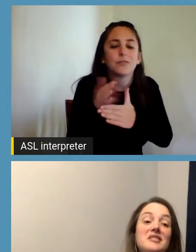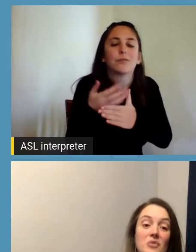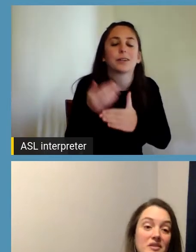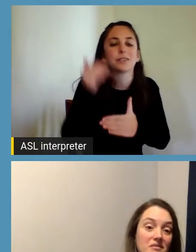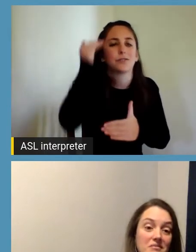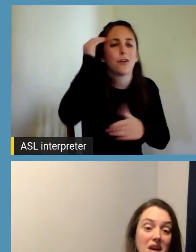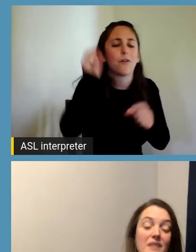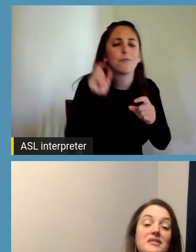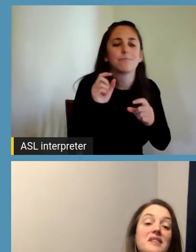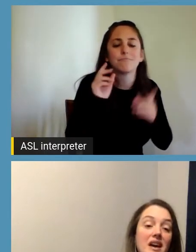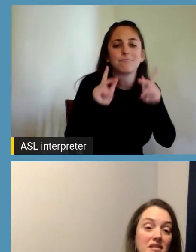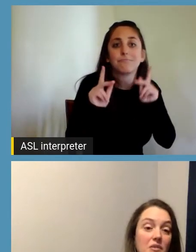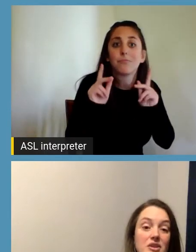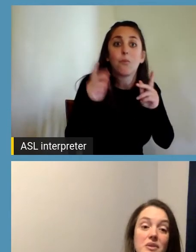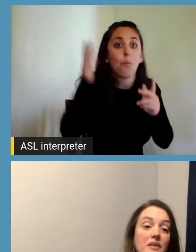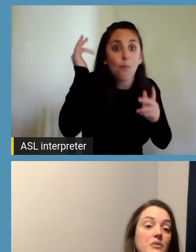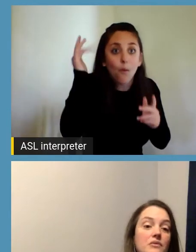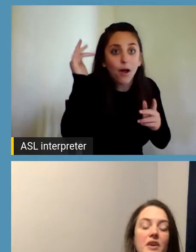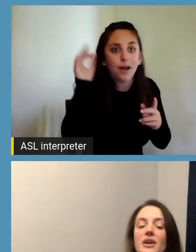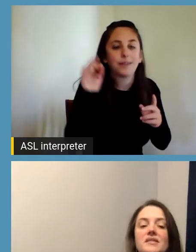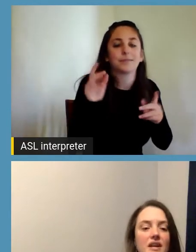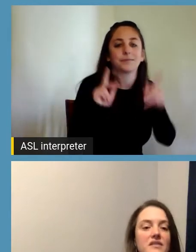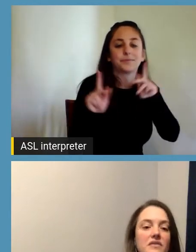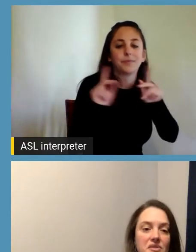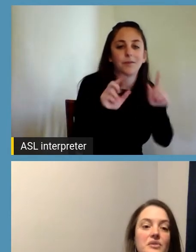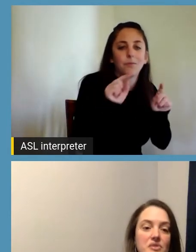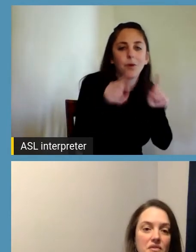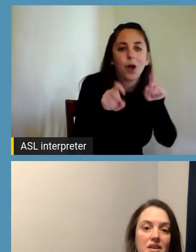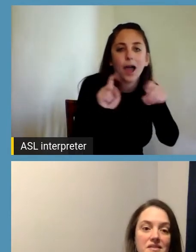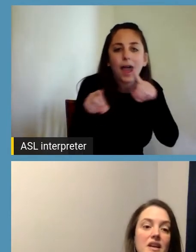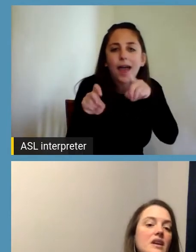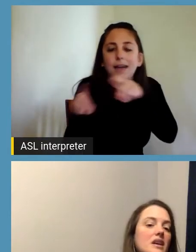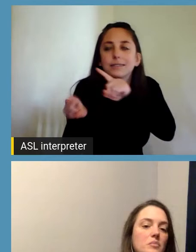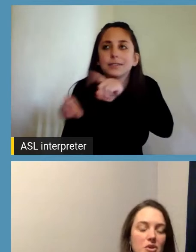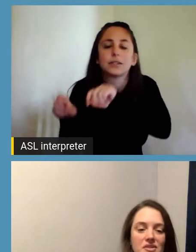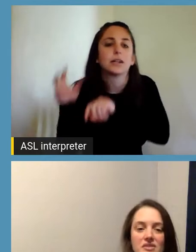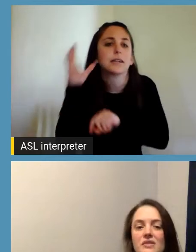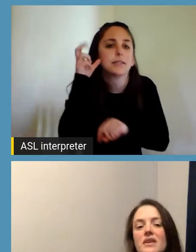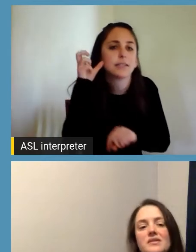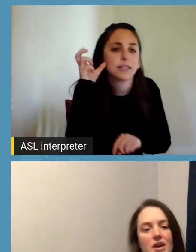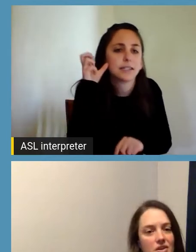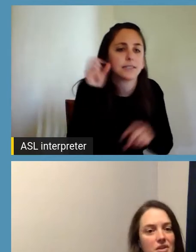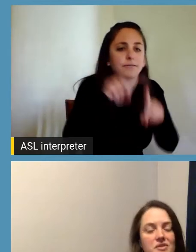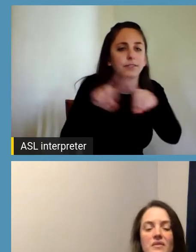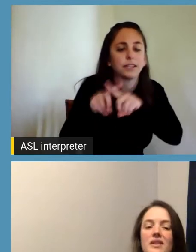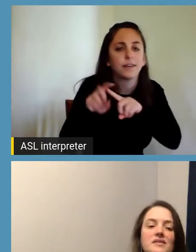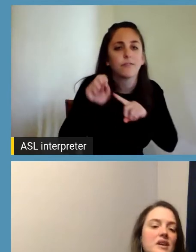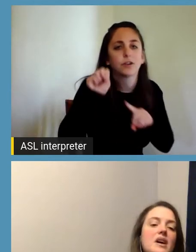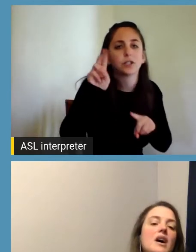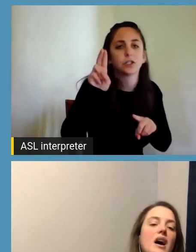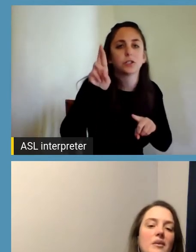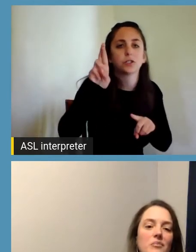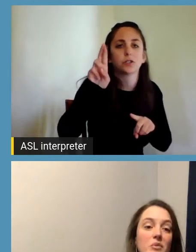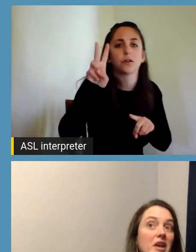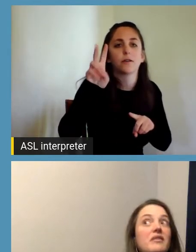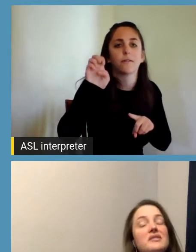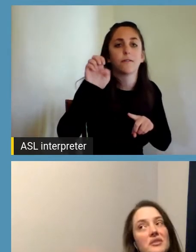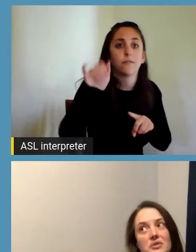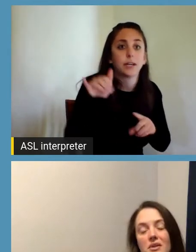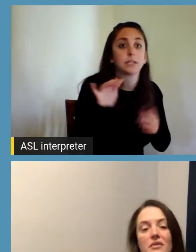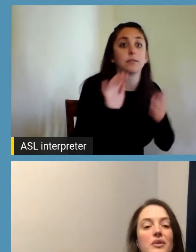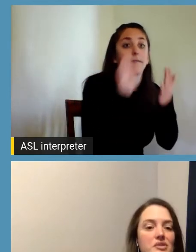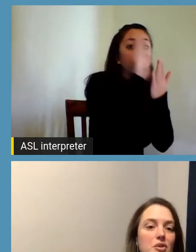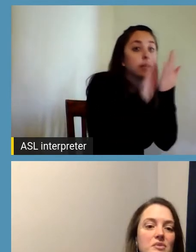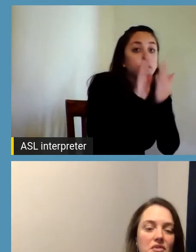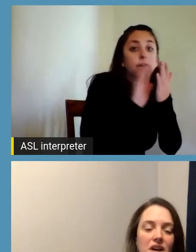We've listened to what they have to say. And we do that through various kinds of visitor surveys, in-person surveys, online surveys. We might even